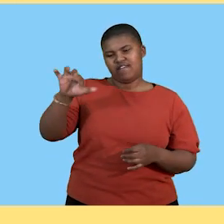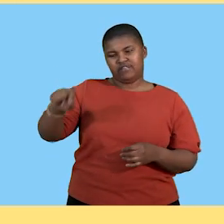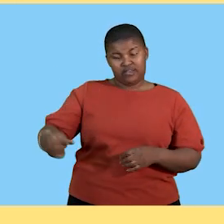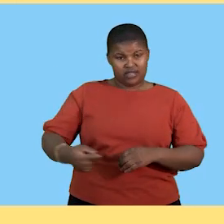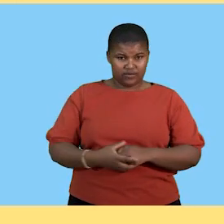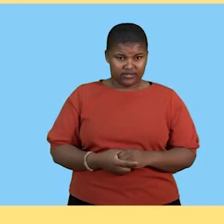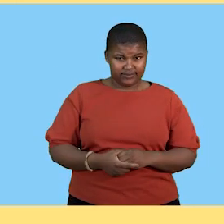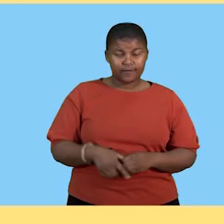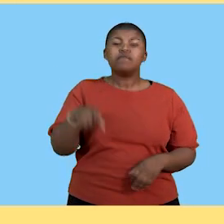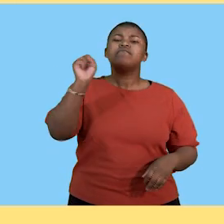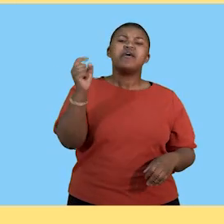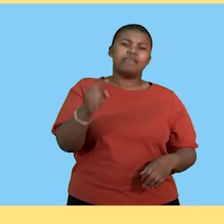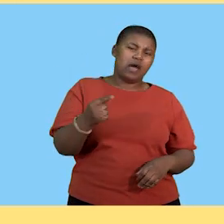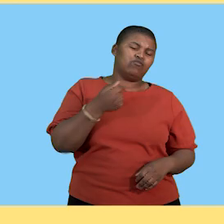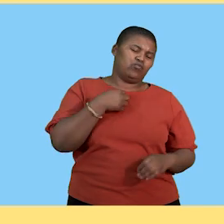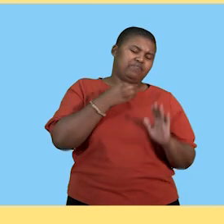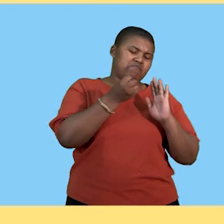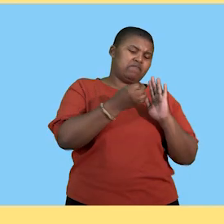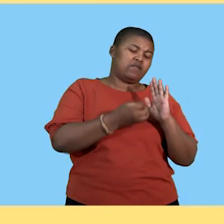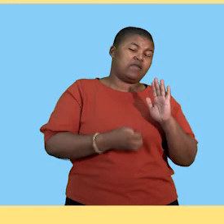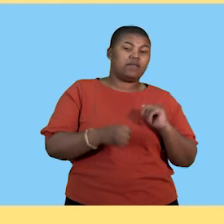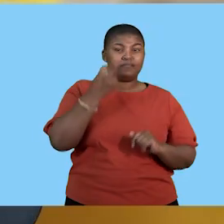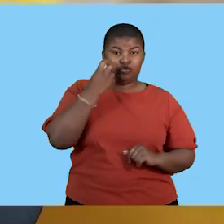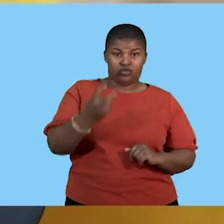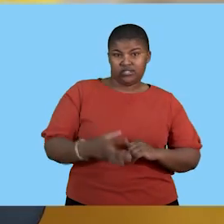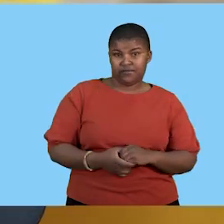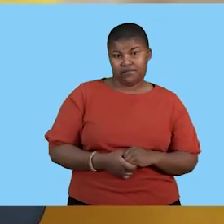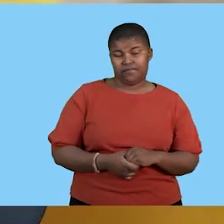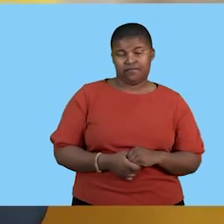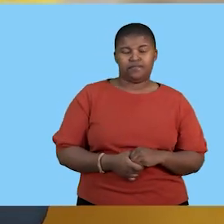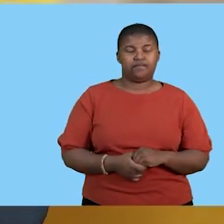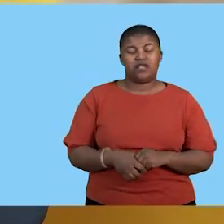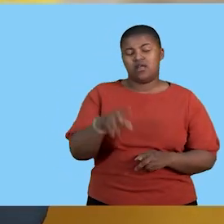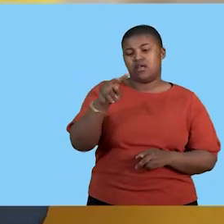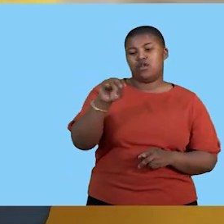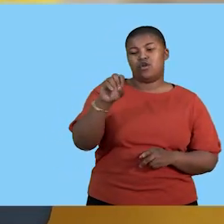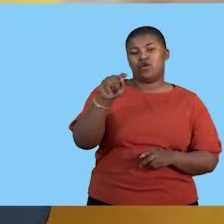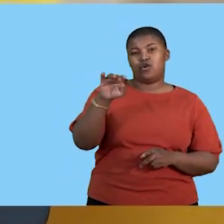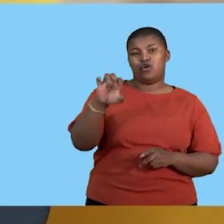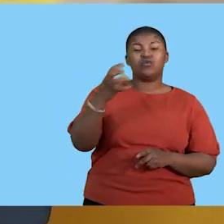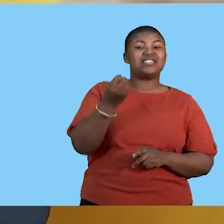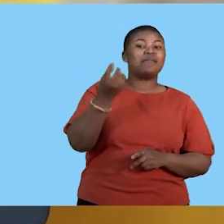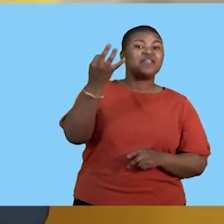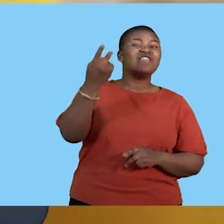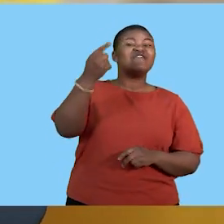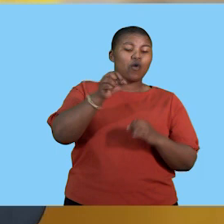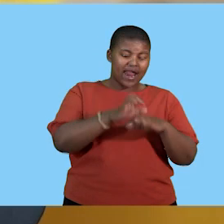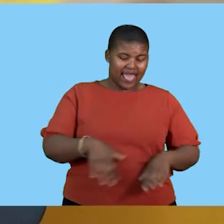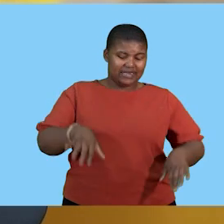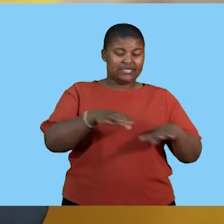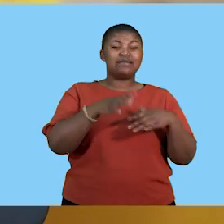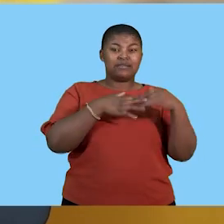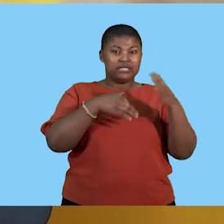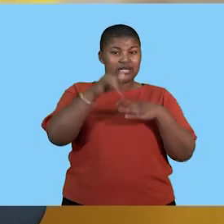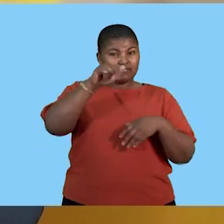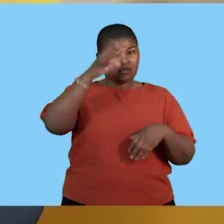350,000. This is how we would record in note number 3 when it comes to our land and